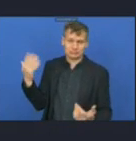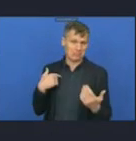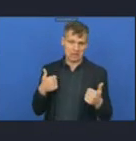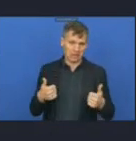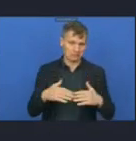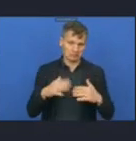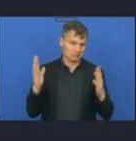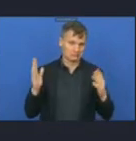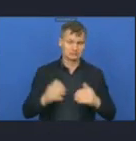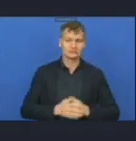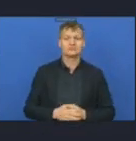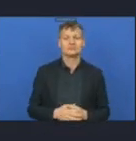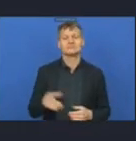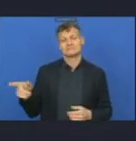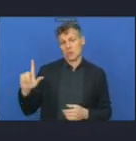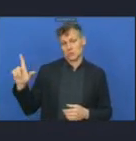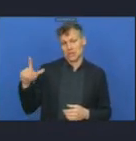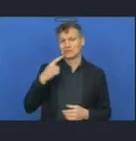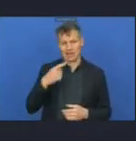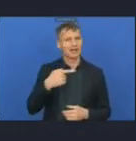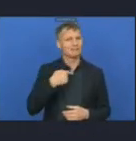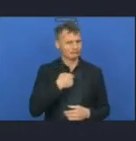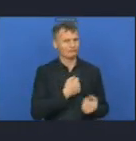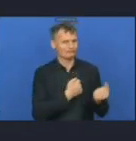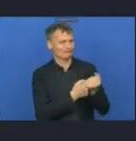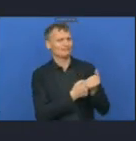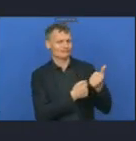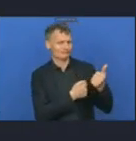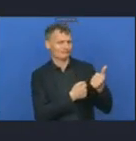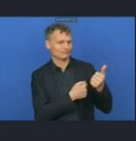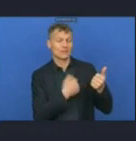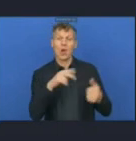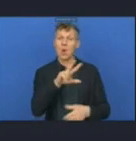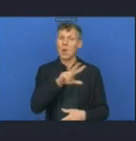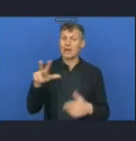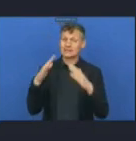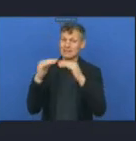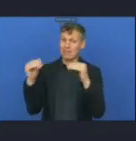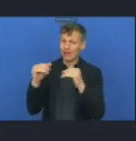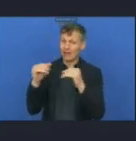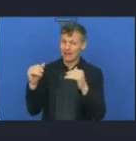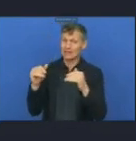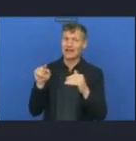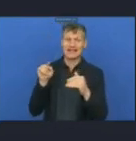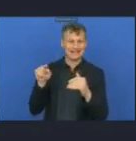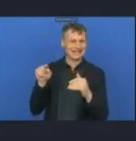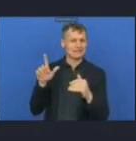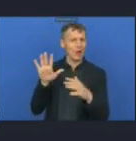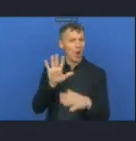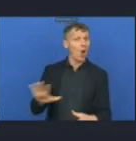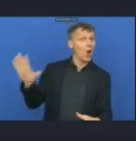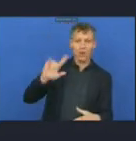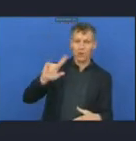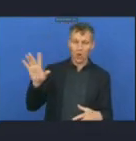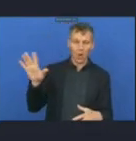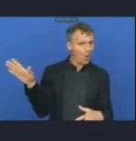Absolutely, just to clarify, so the Western Balkans here, we are talking only on the countries that are sign an